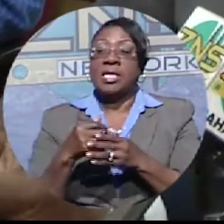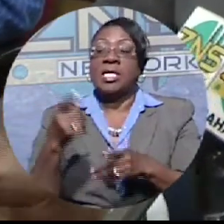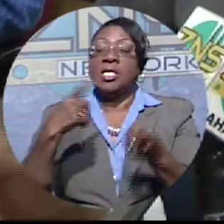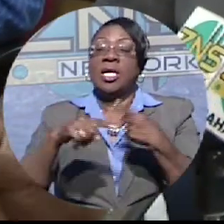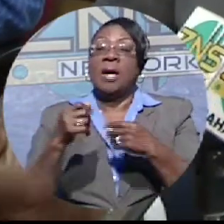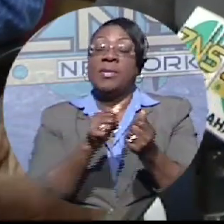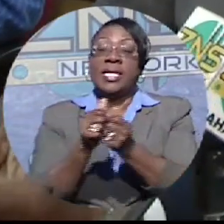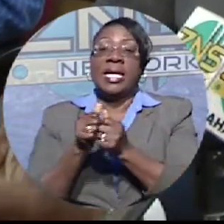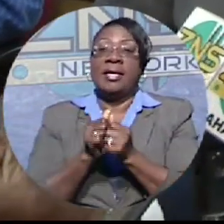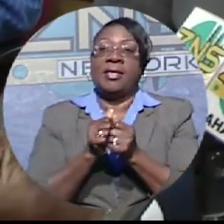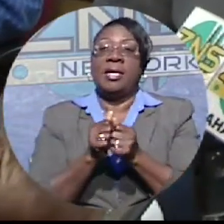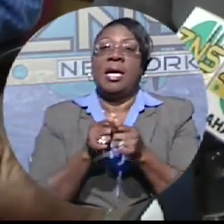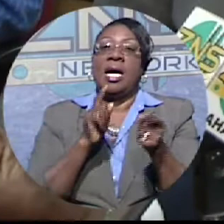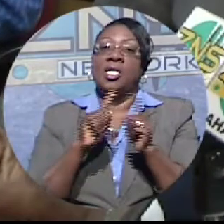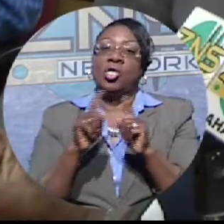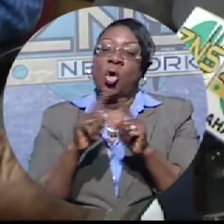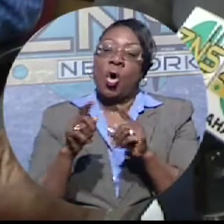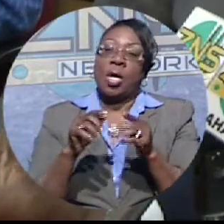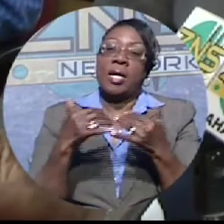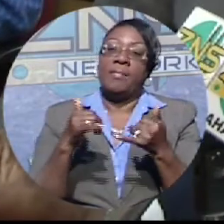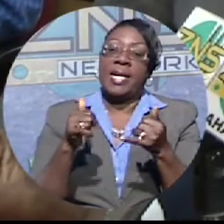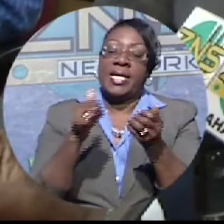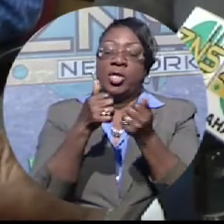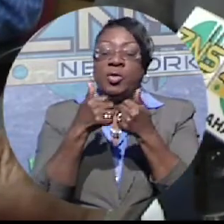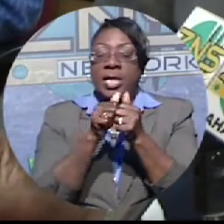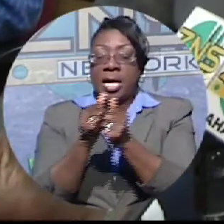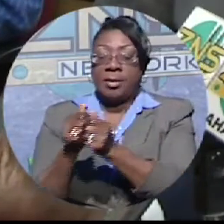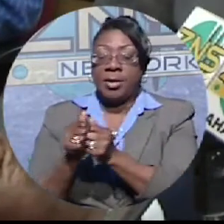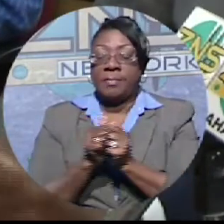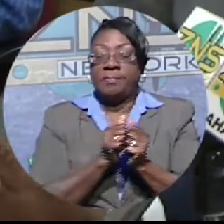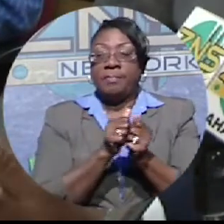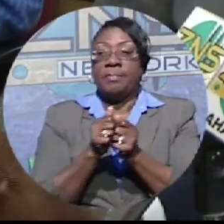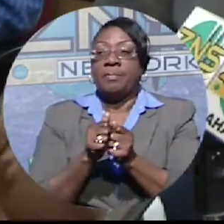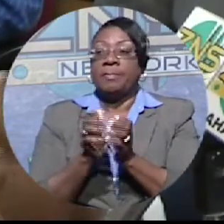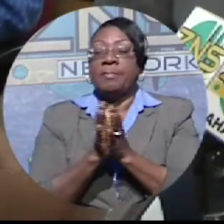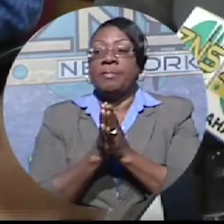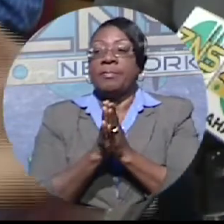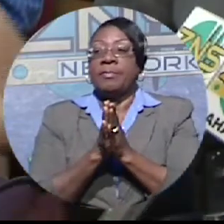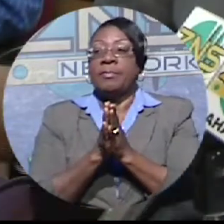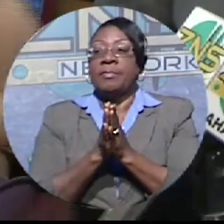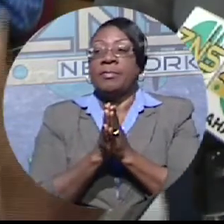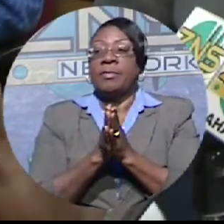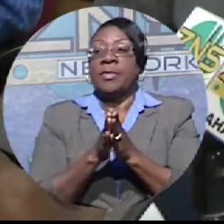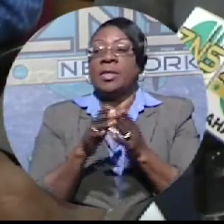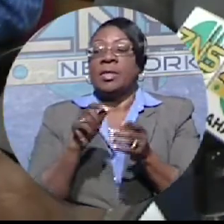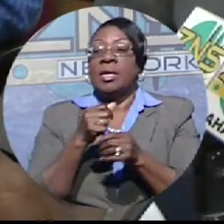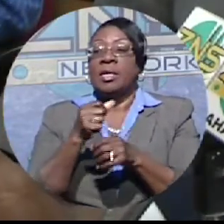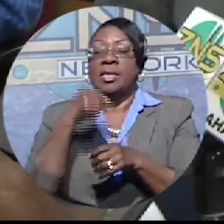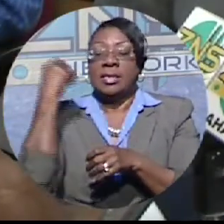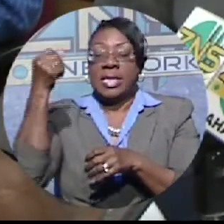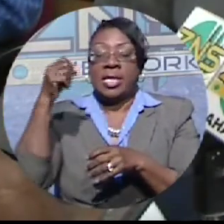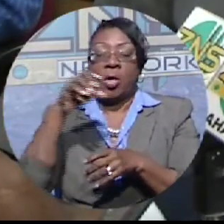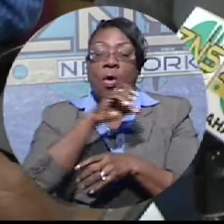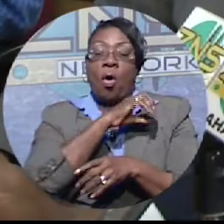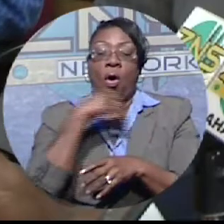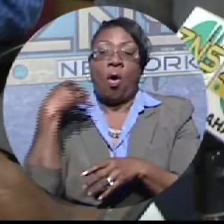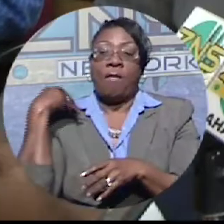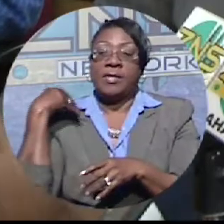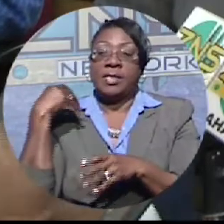elaborate and communicate with their fellow comrades, something that they don't have a chance to do periodically. The senior officers normally would have